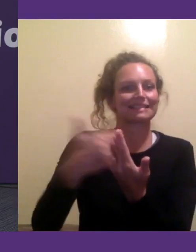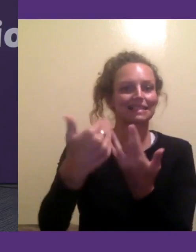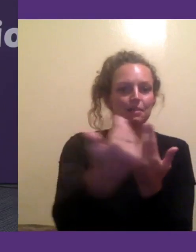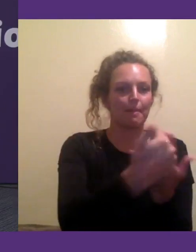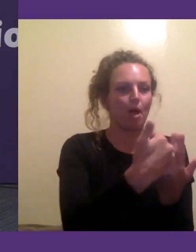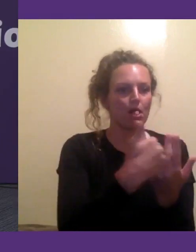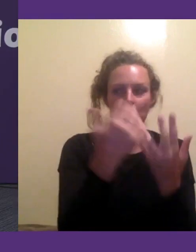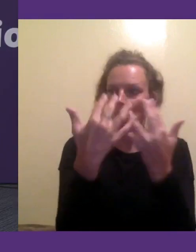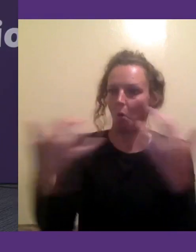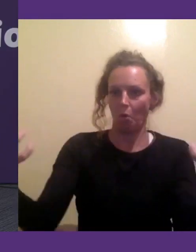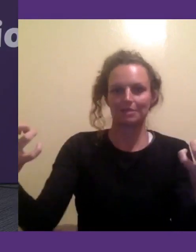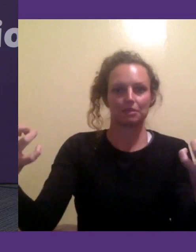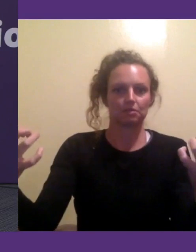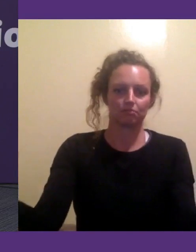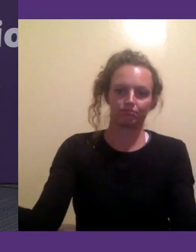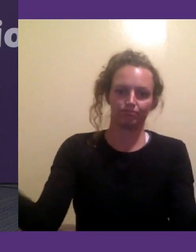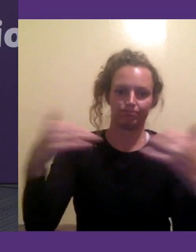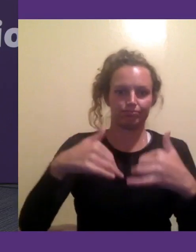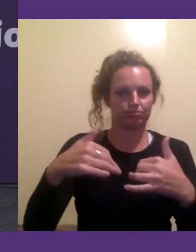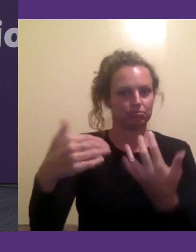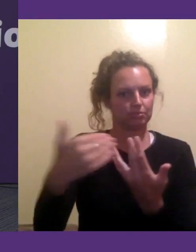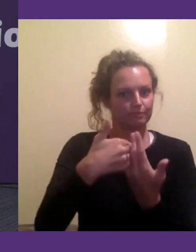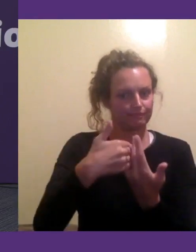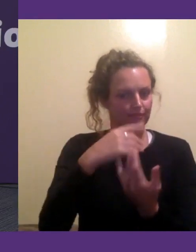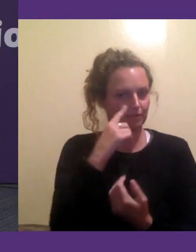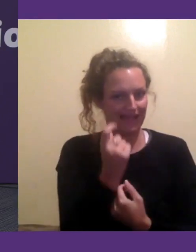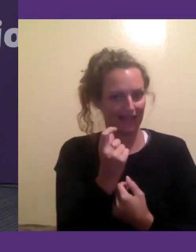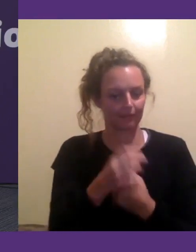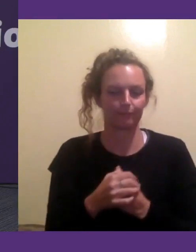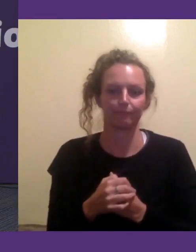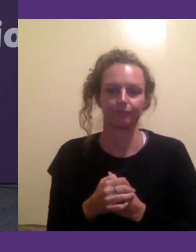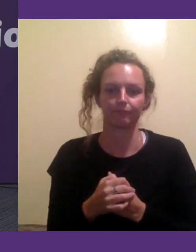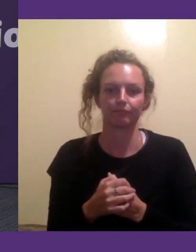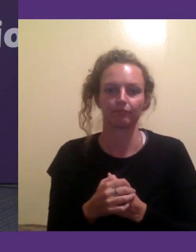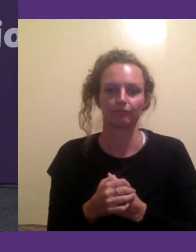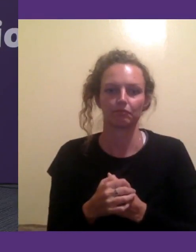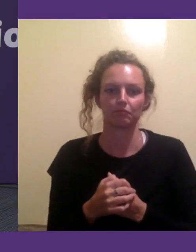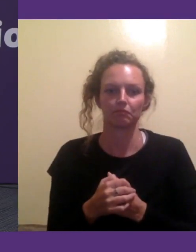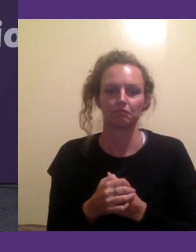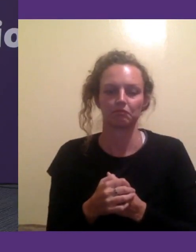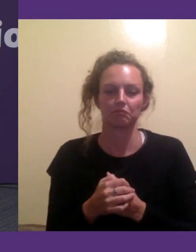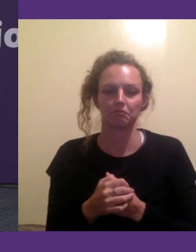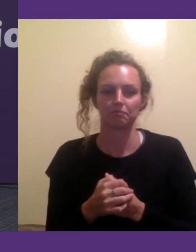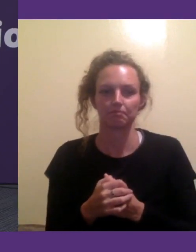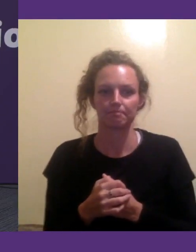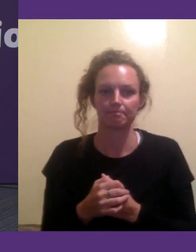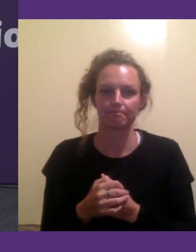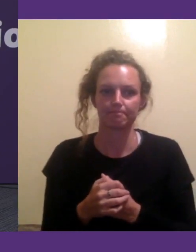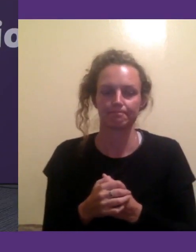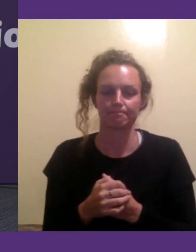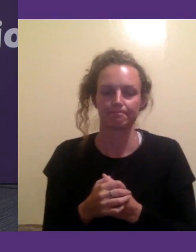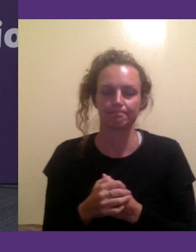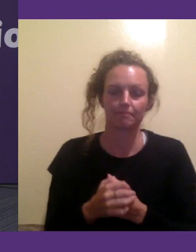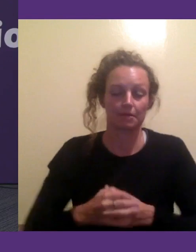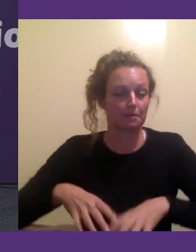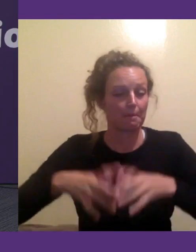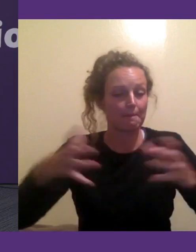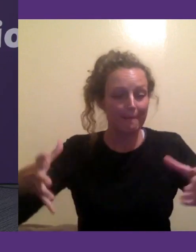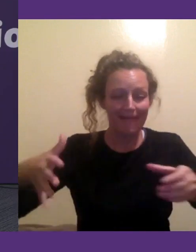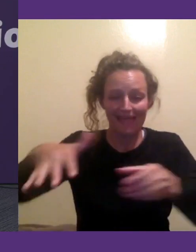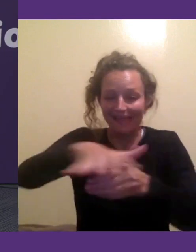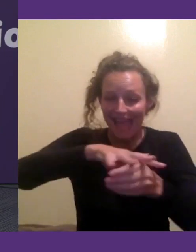is a giant area that we have left someone out. So now when we build, it's looking at how do